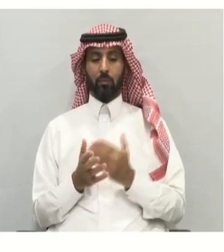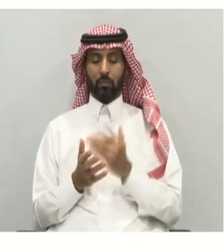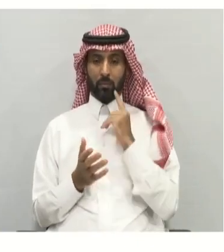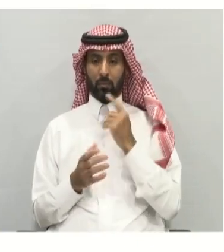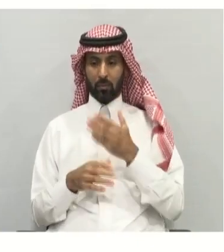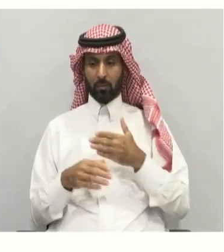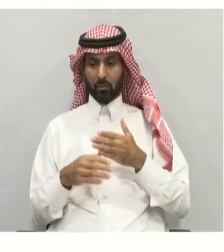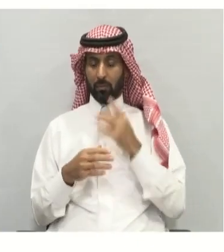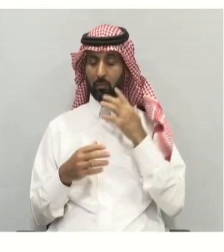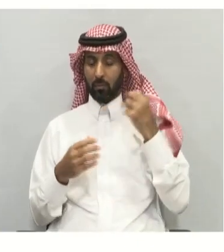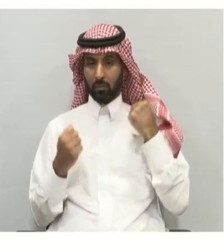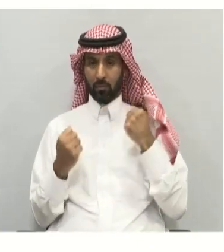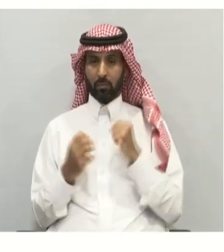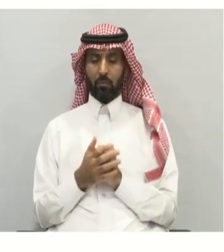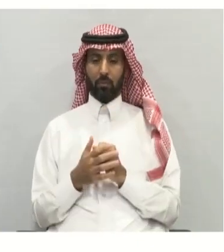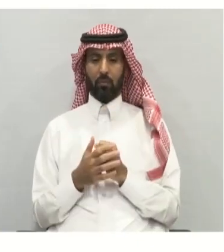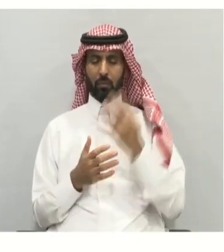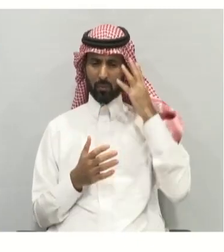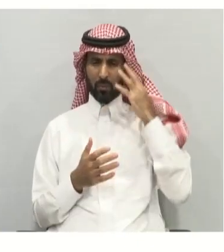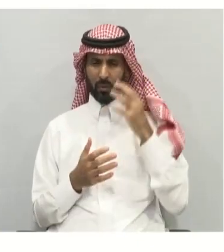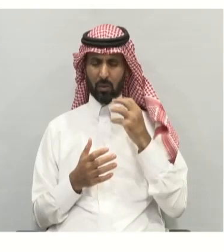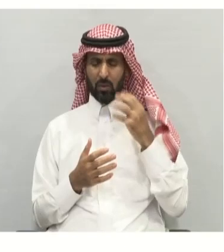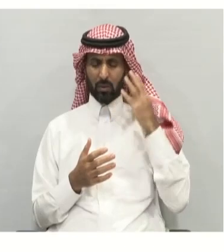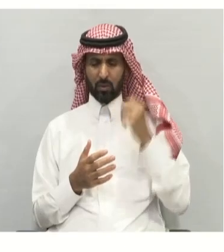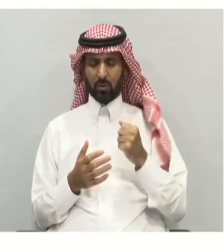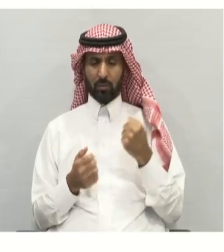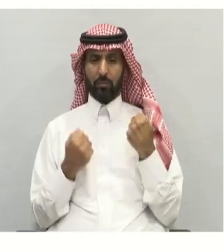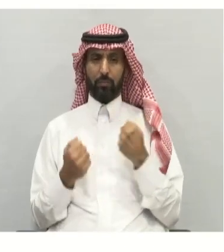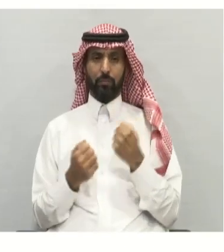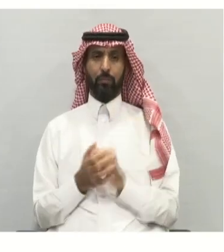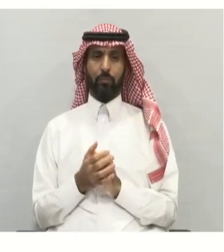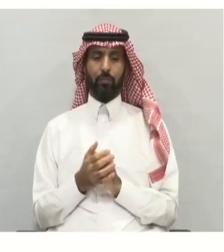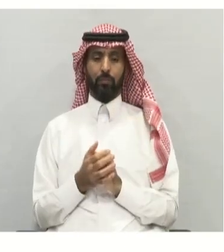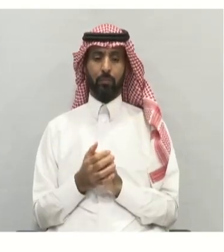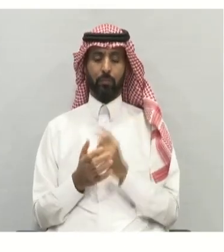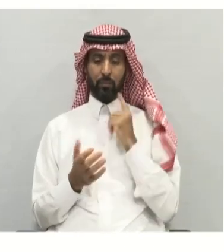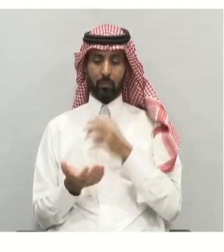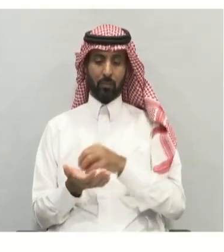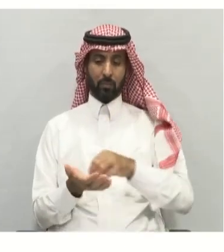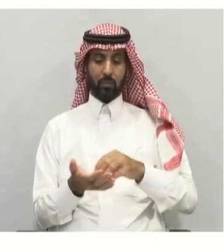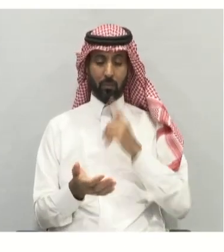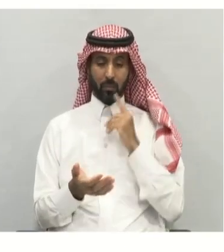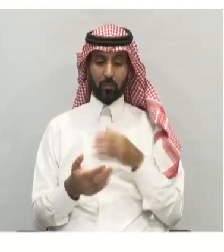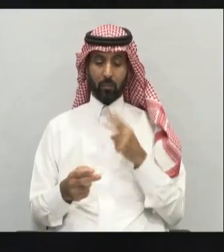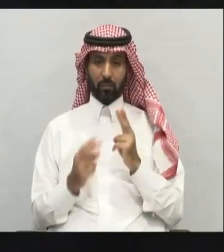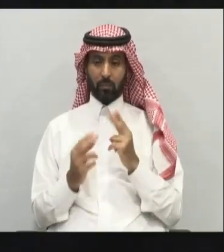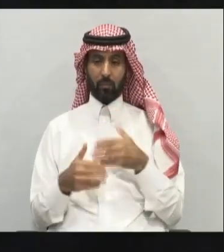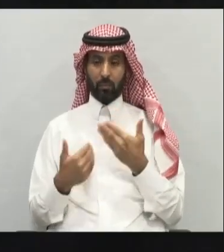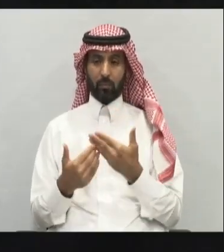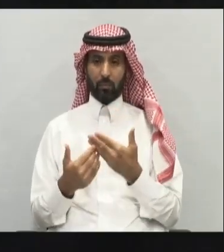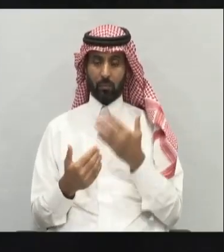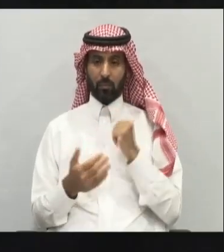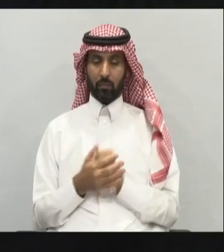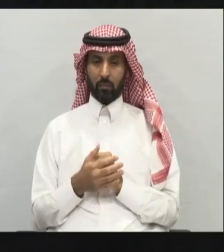divided it into three parts, day, time, and place. And we said that now we're going to listen to